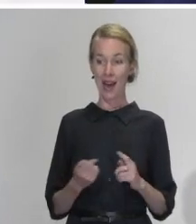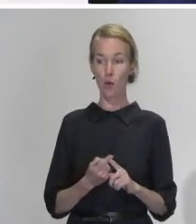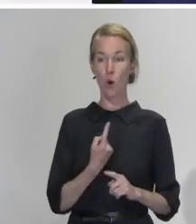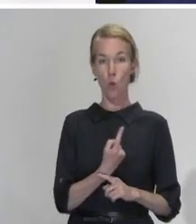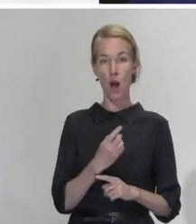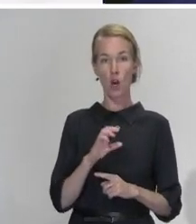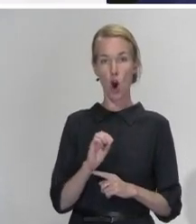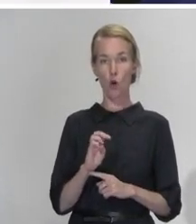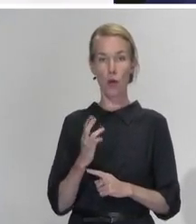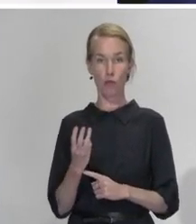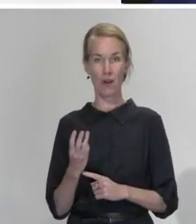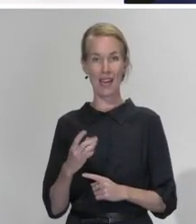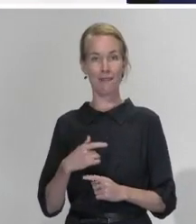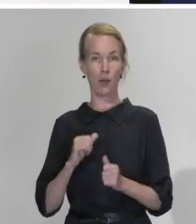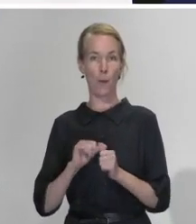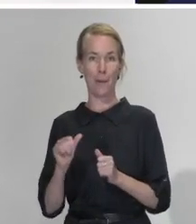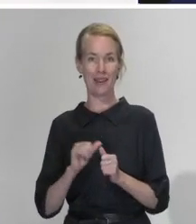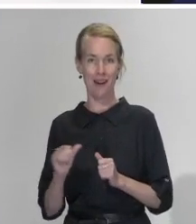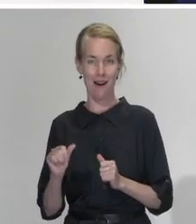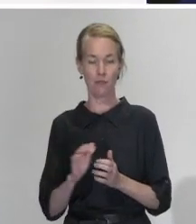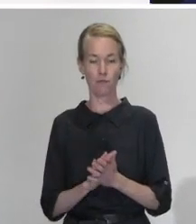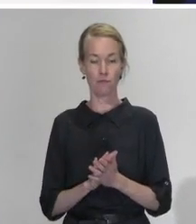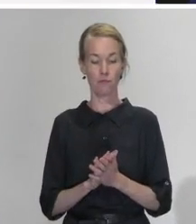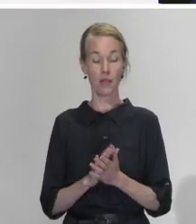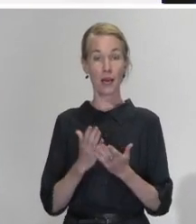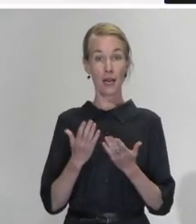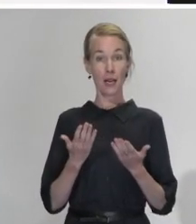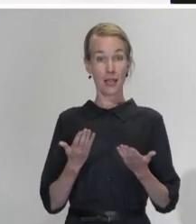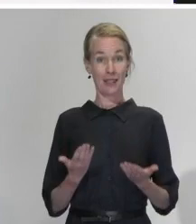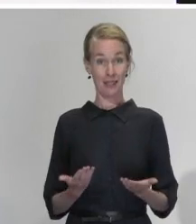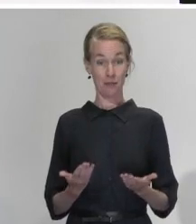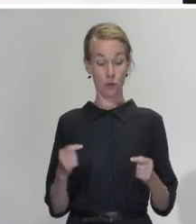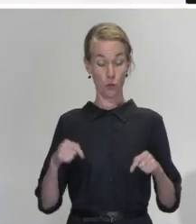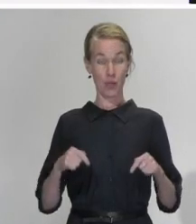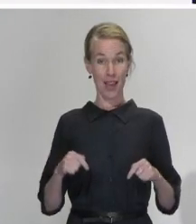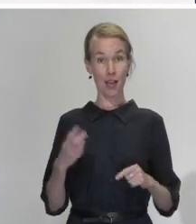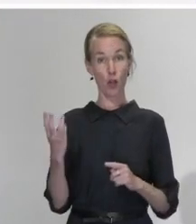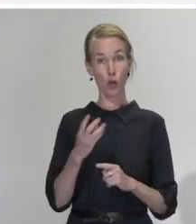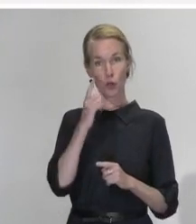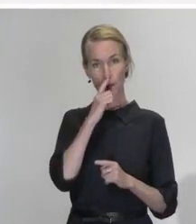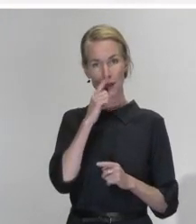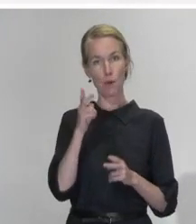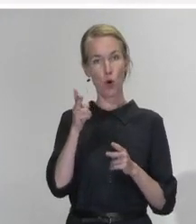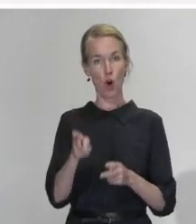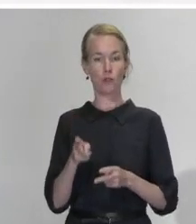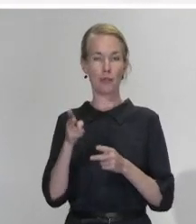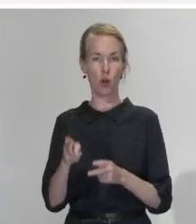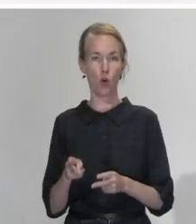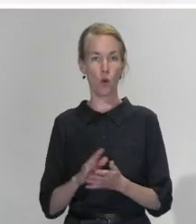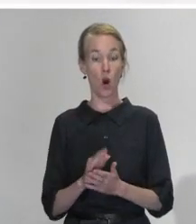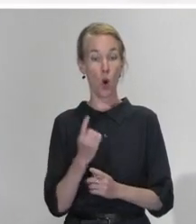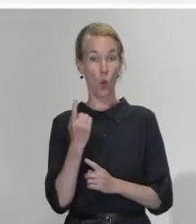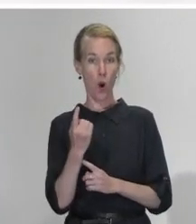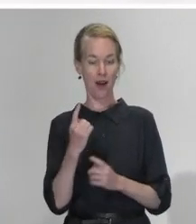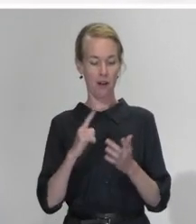Today we have 13 people in hospital around the country, including one person in ICU. All those people are in a stable